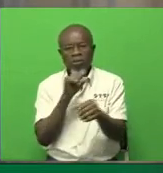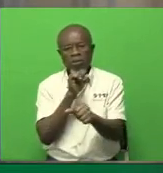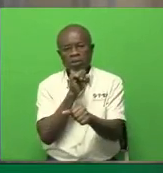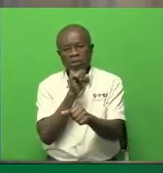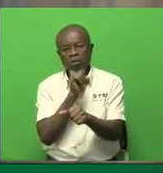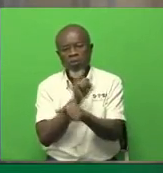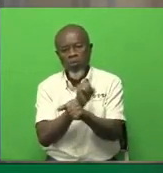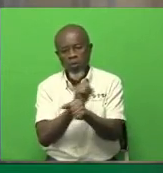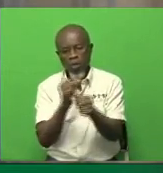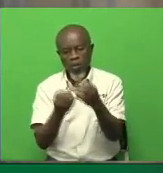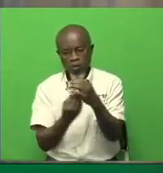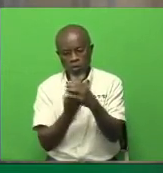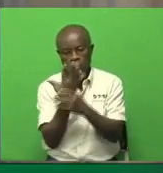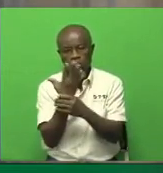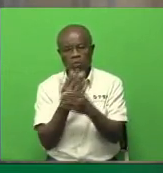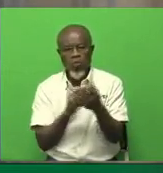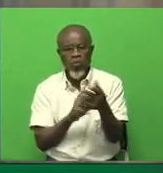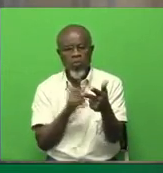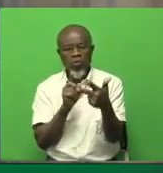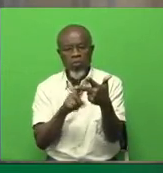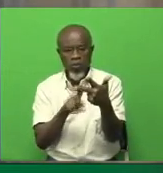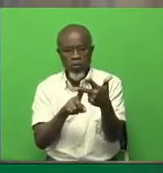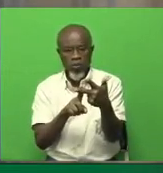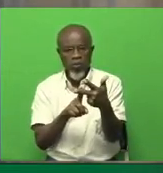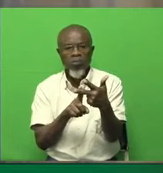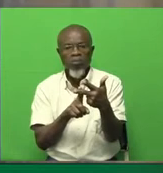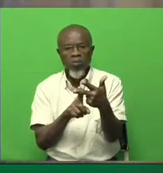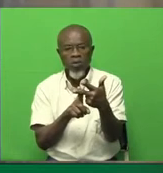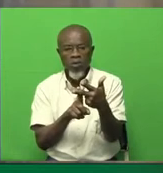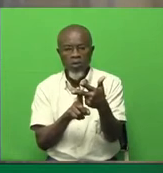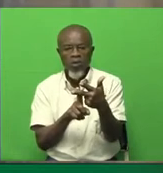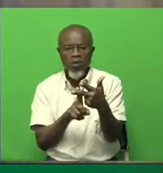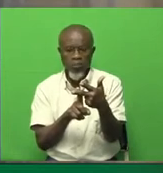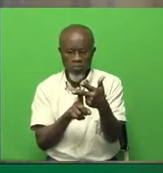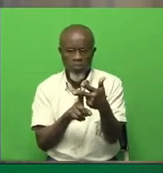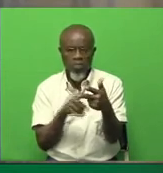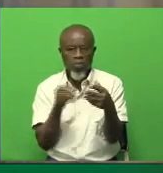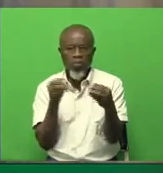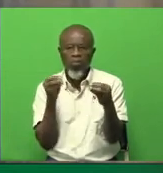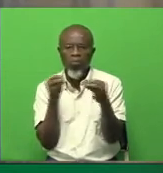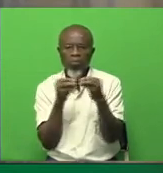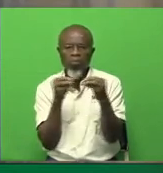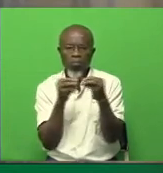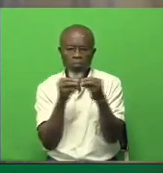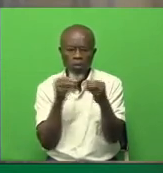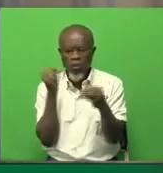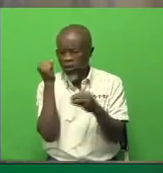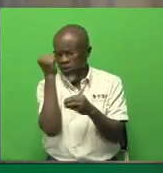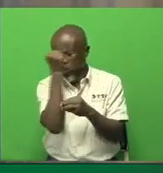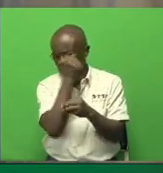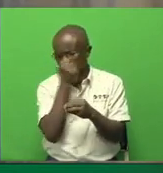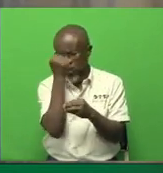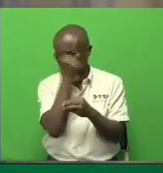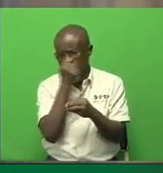principle 3 resilient resilience deepen economic reforms but with a human face